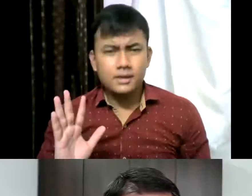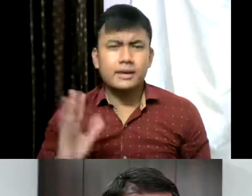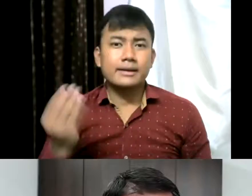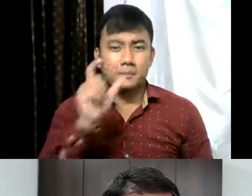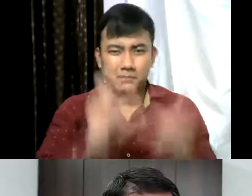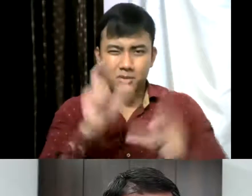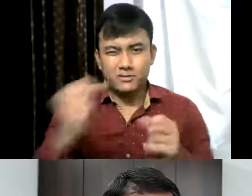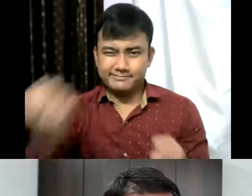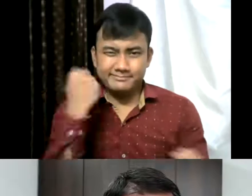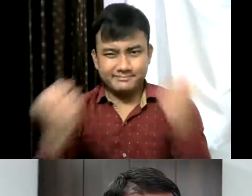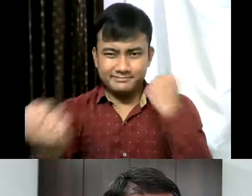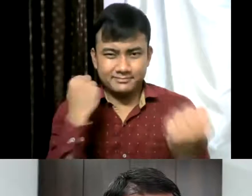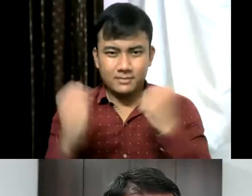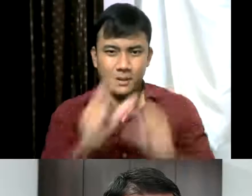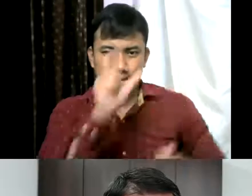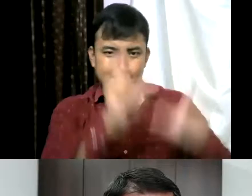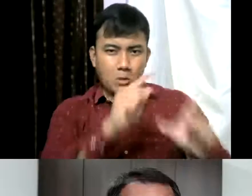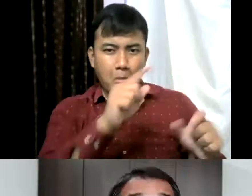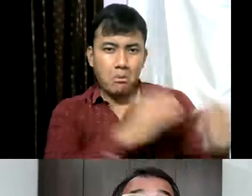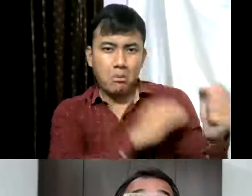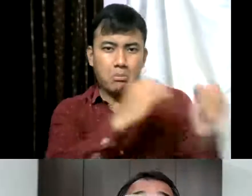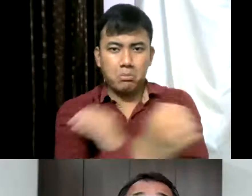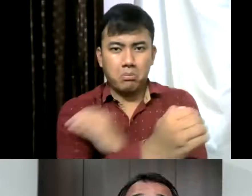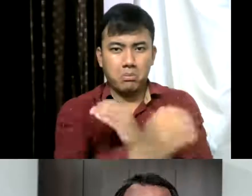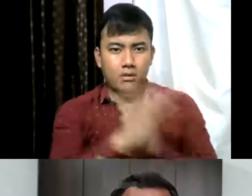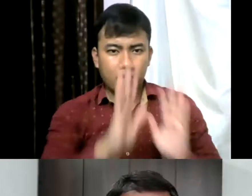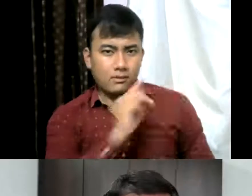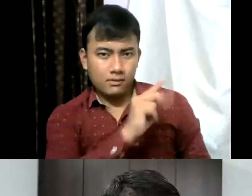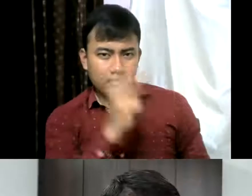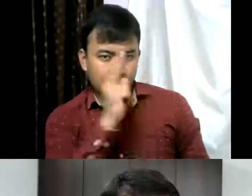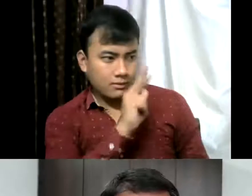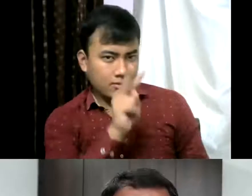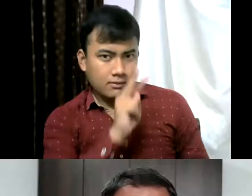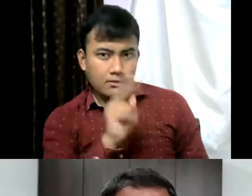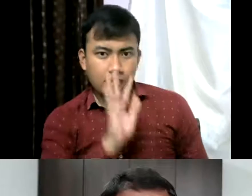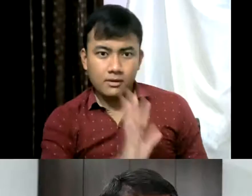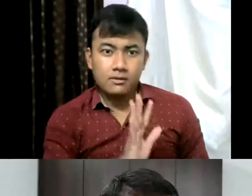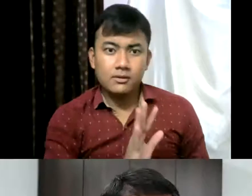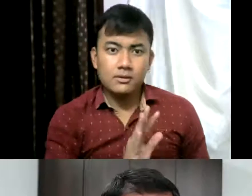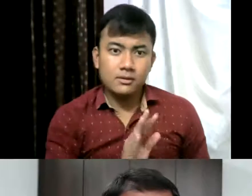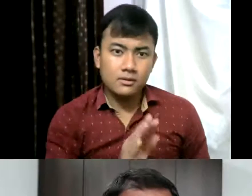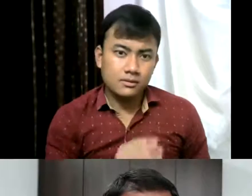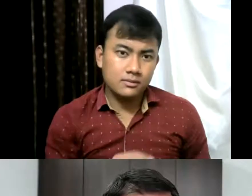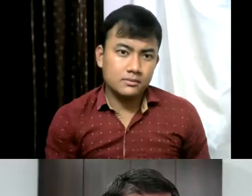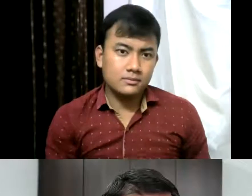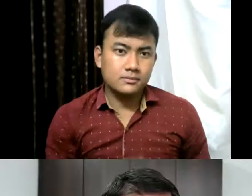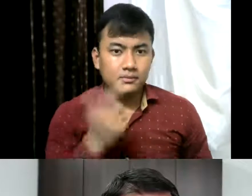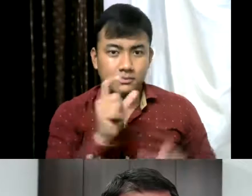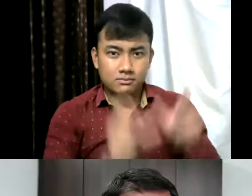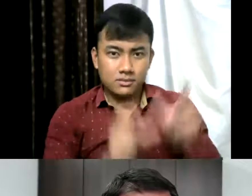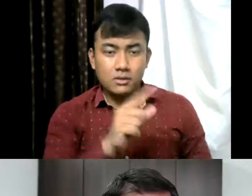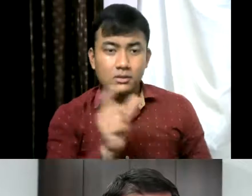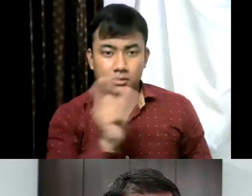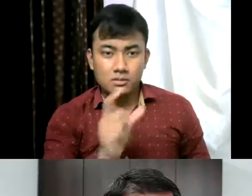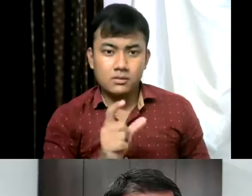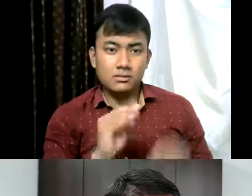boys are opening OnlyFans account, and with a significant proportion of their subscribers being gay men.